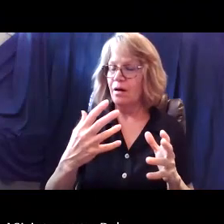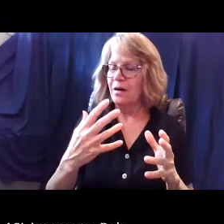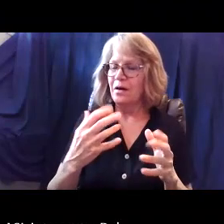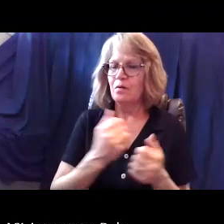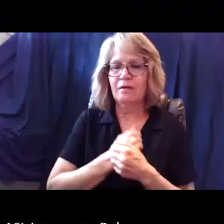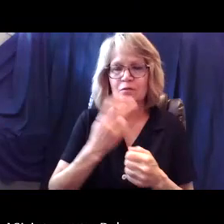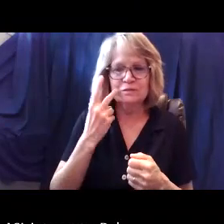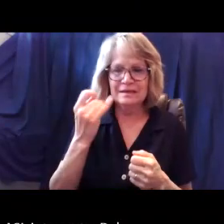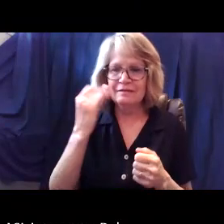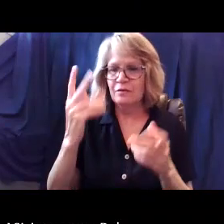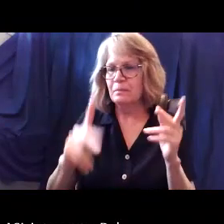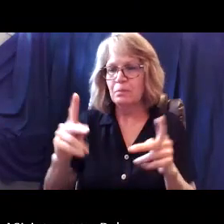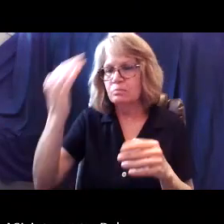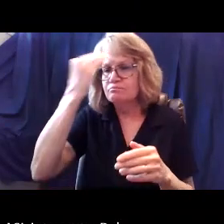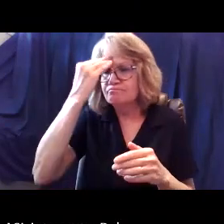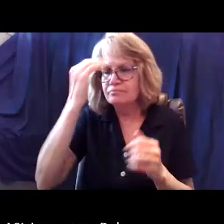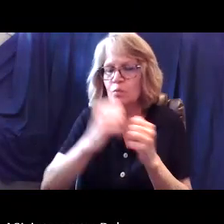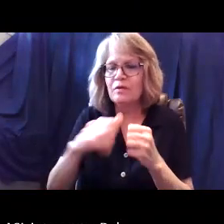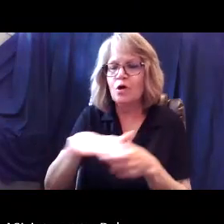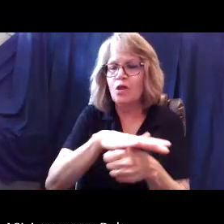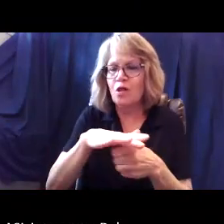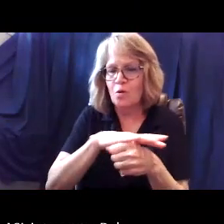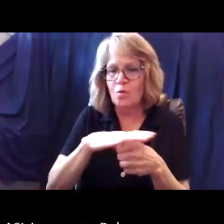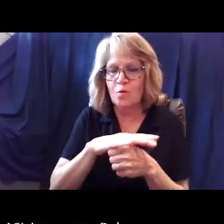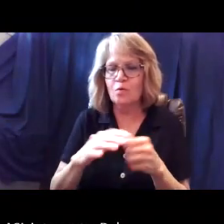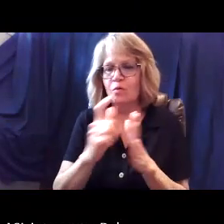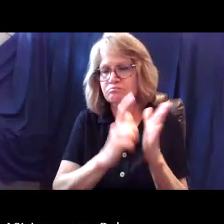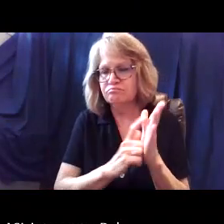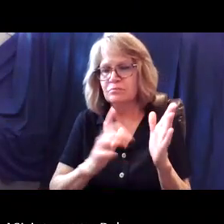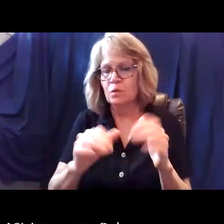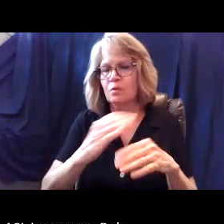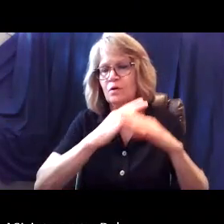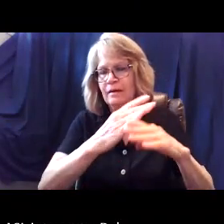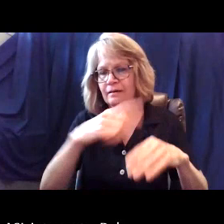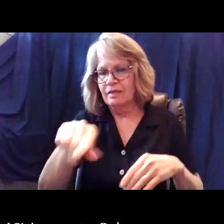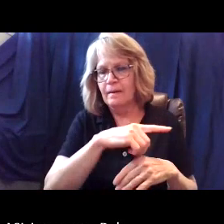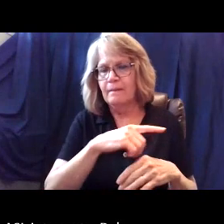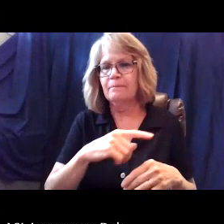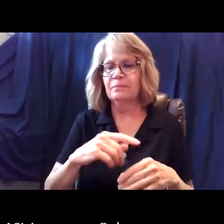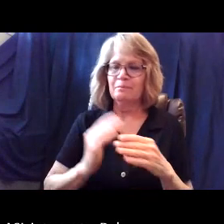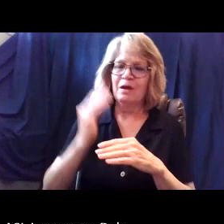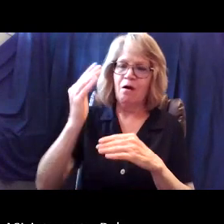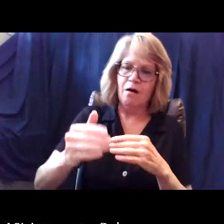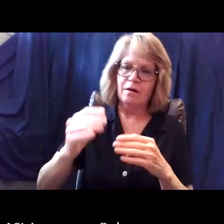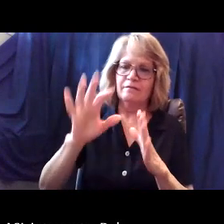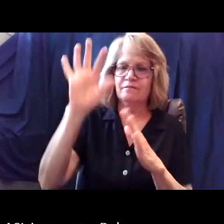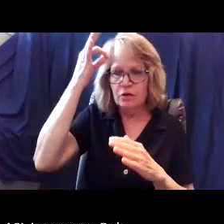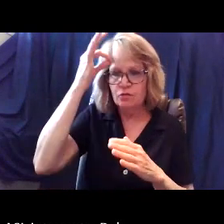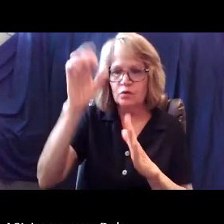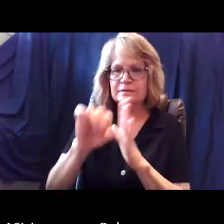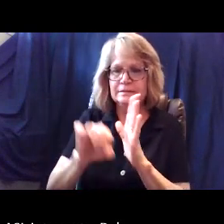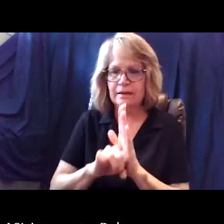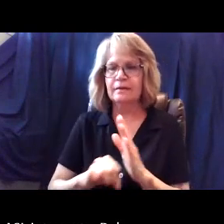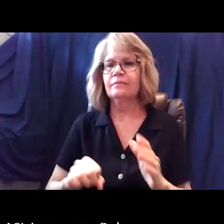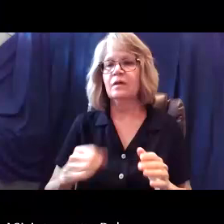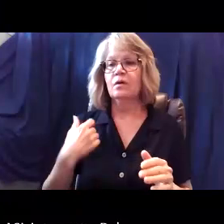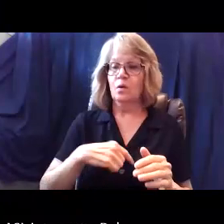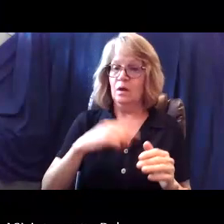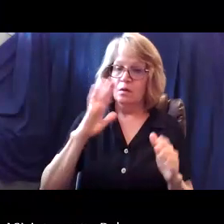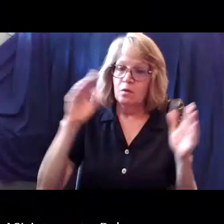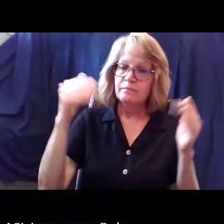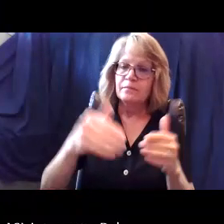with any local ordinances that may provide additional protections beyond what's at the federal and the state level. We will be talking primarily